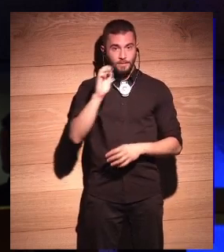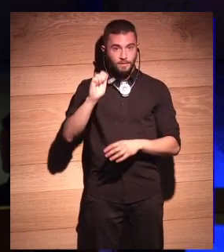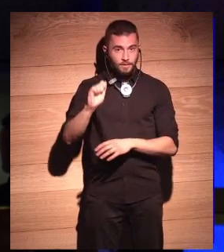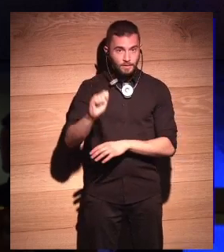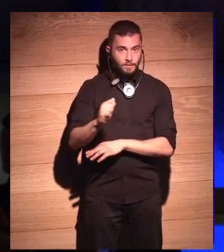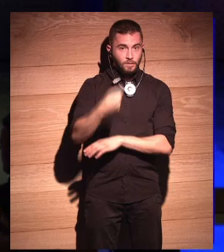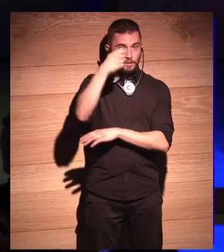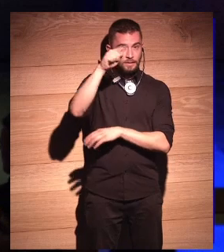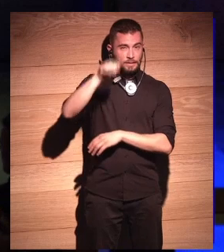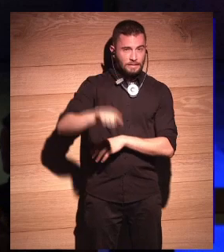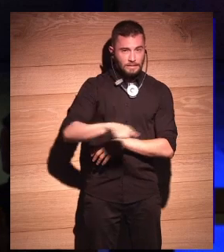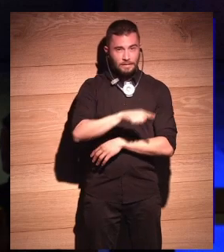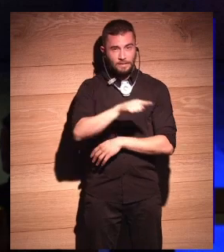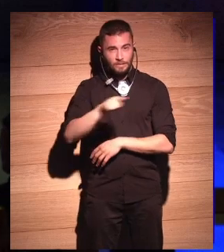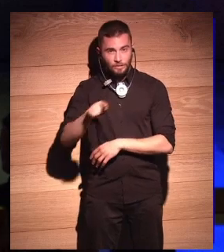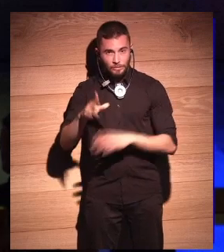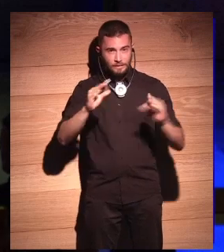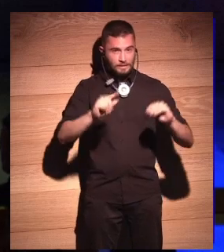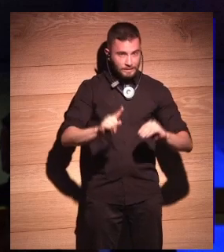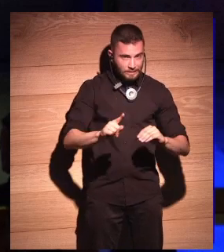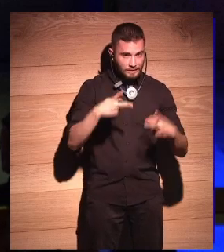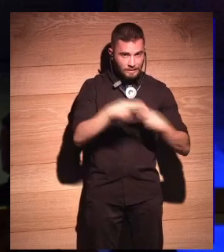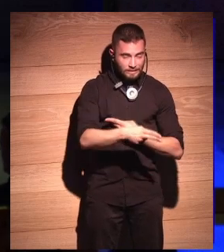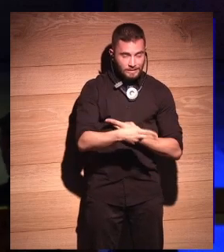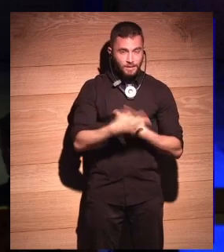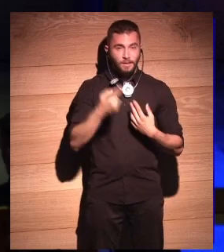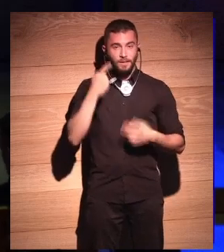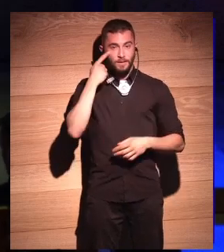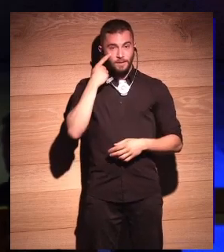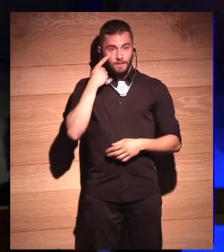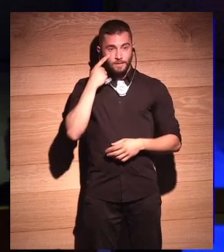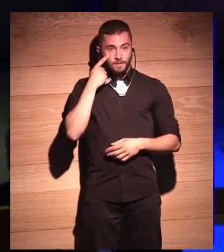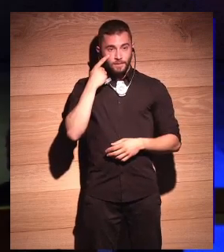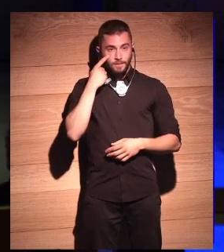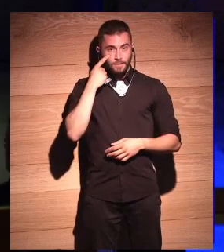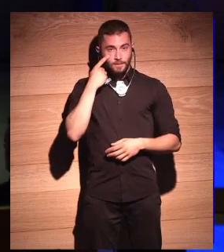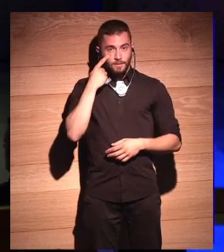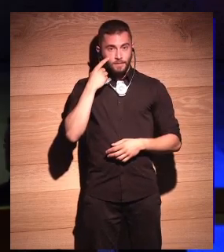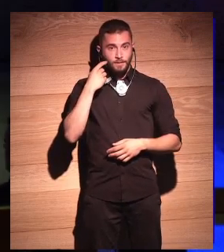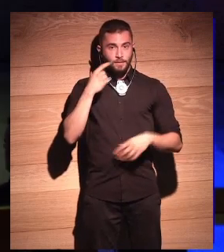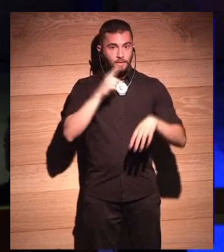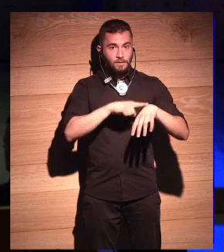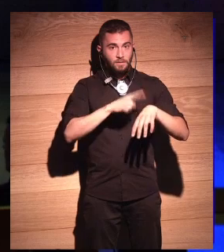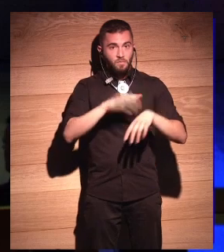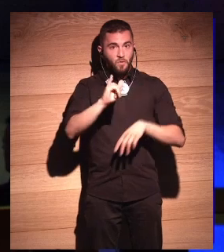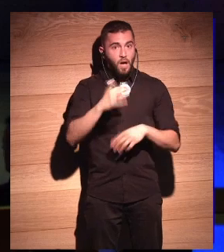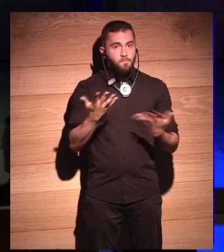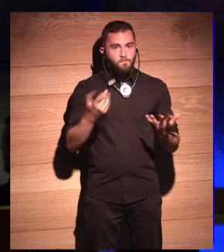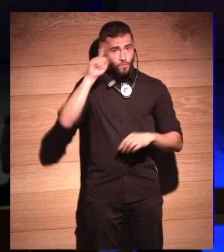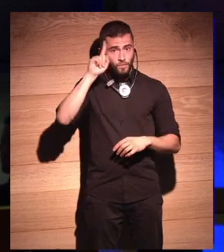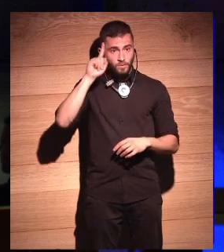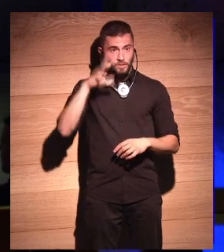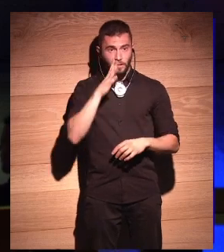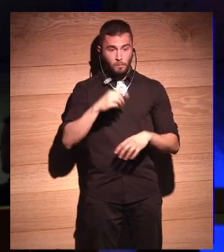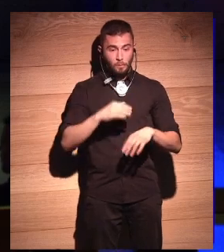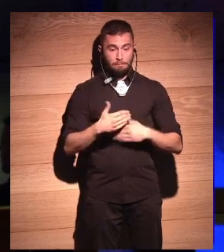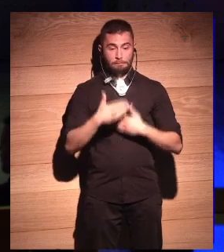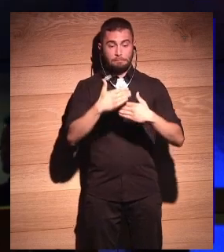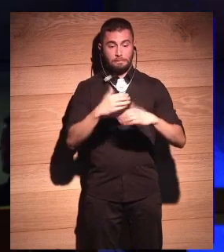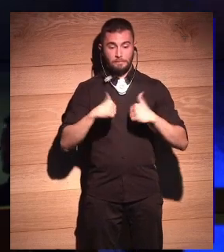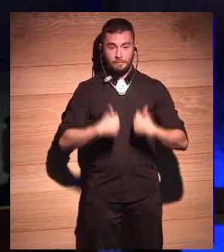I also have no idea what kind of time I should be keeping by, because we started late. Oh, wait a minute, yeah.